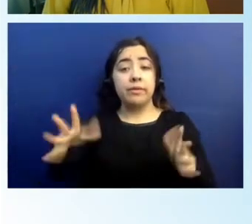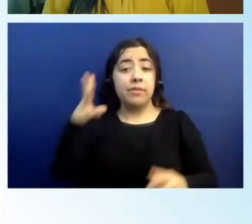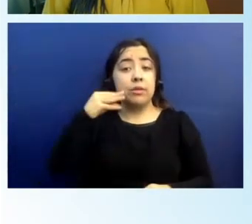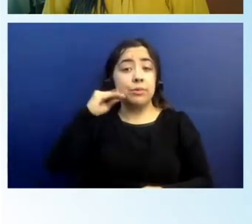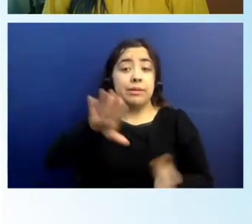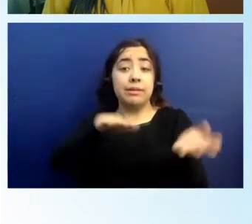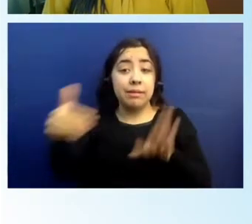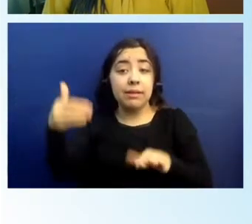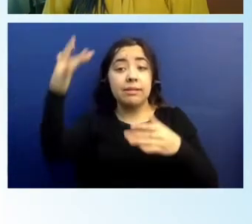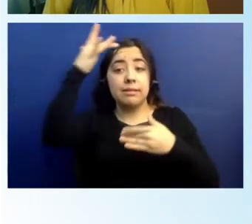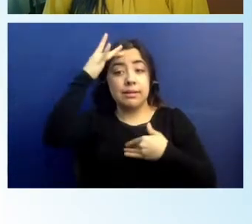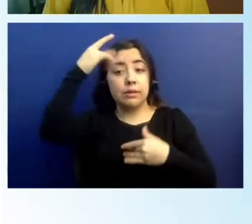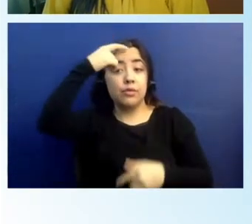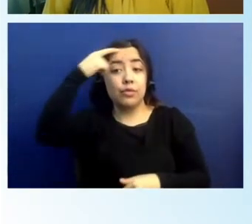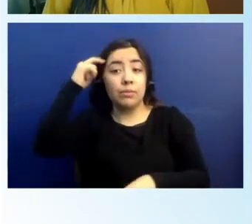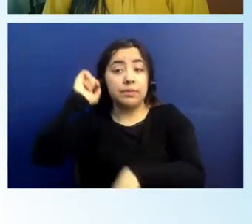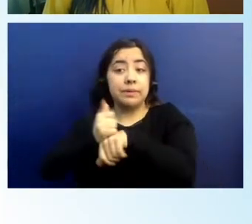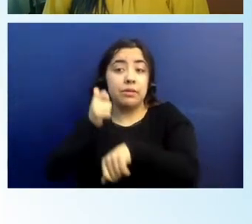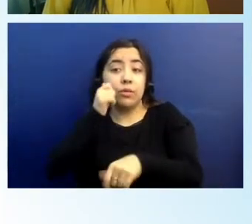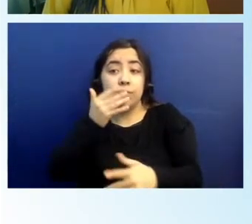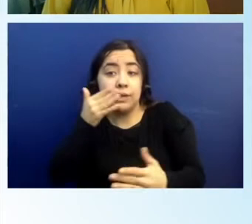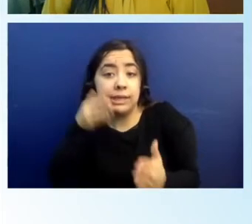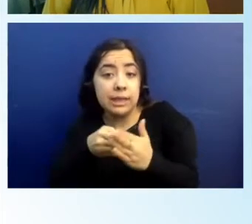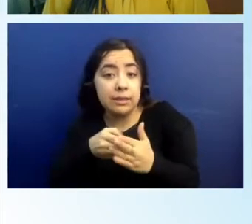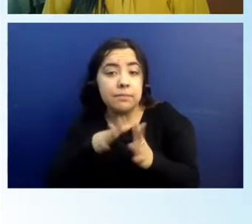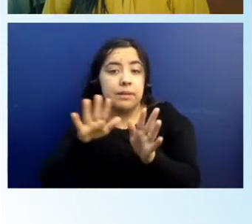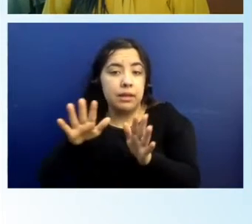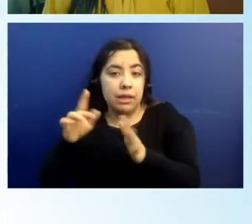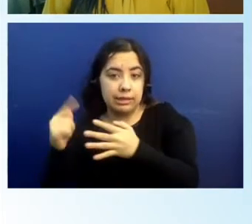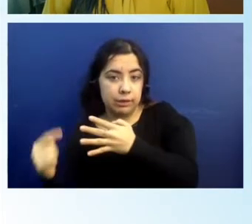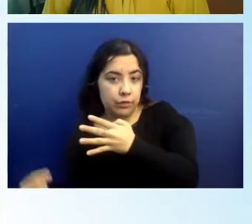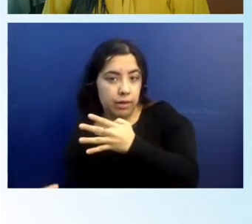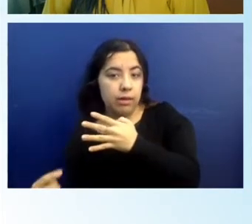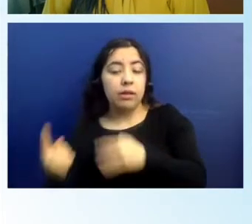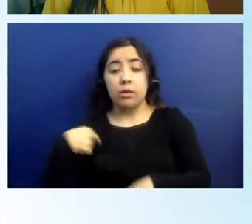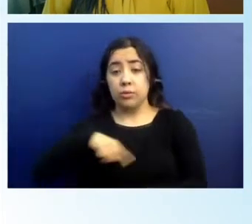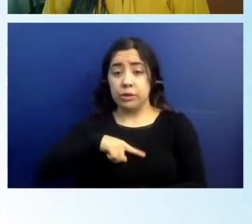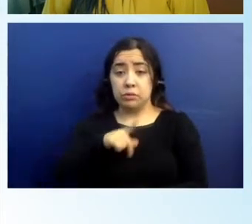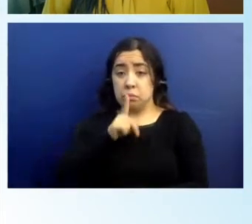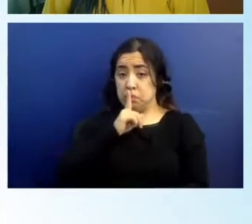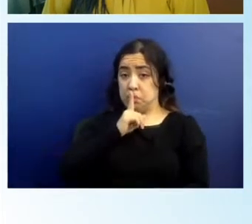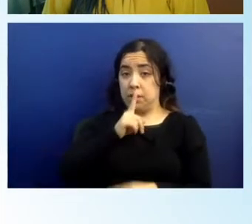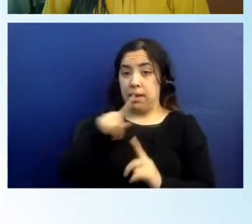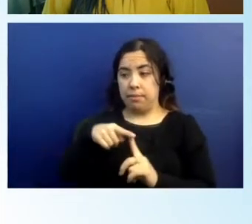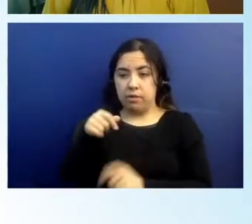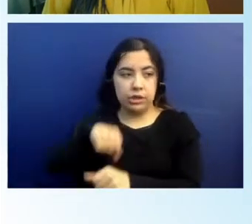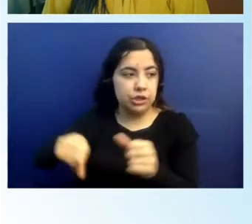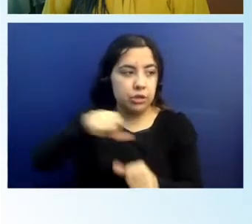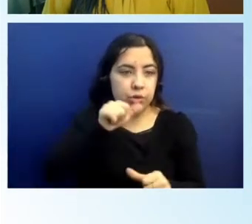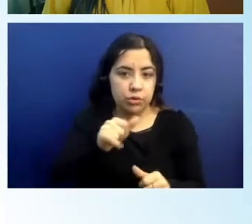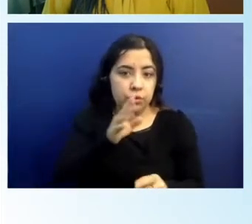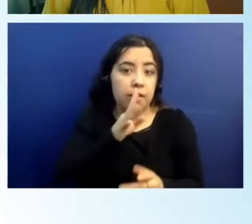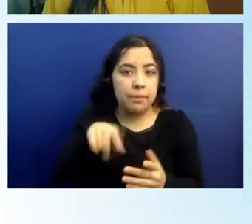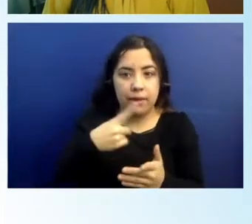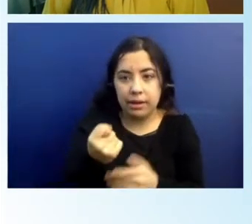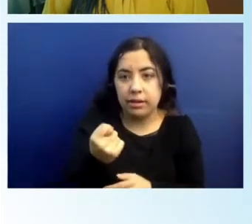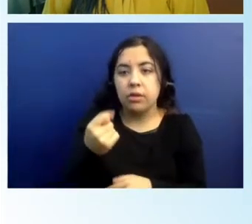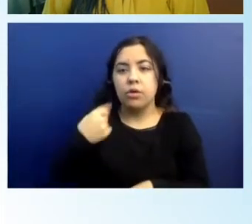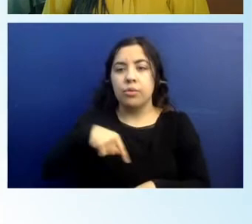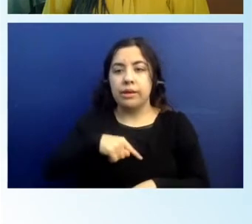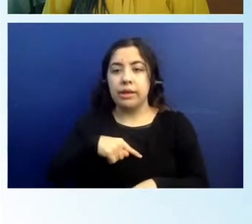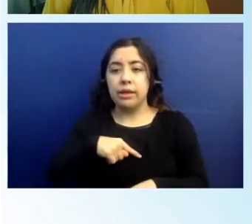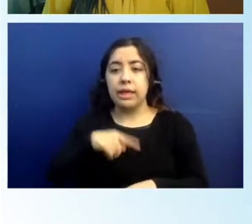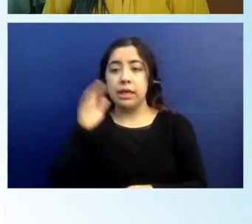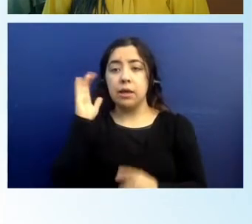sickness, trauma based on racism, et cetera, and we don't speak about it to one another. We put on our mask and come to work